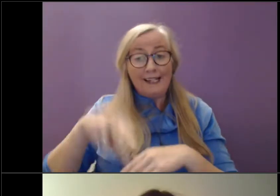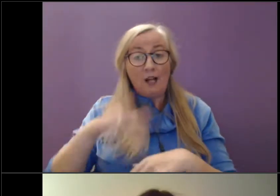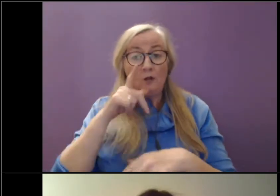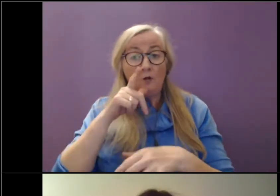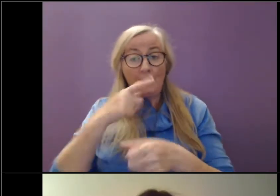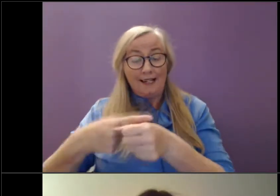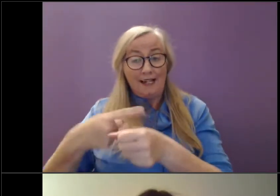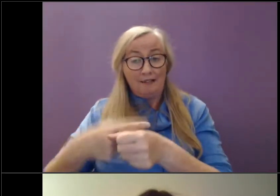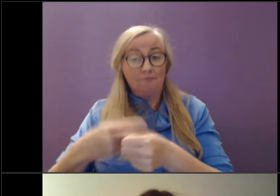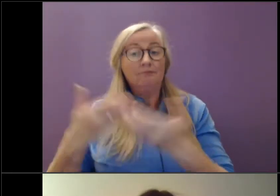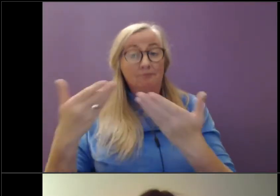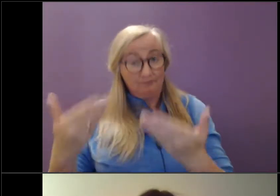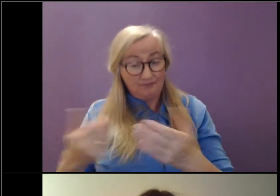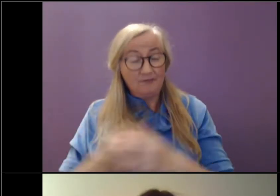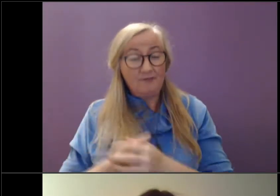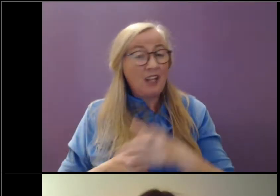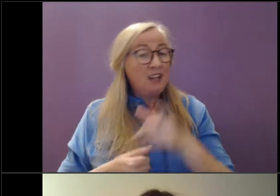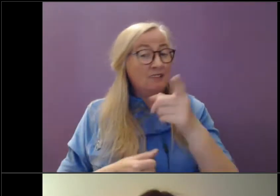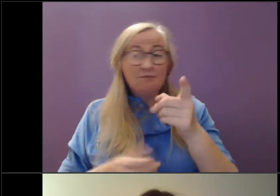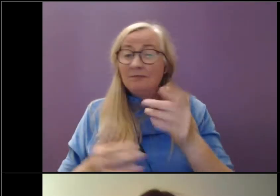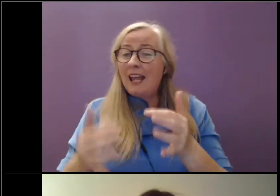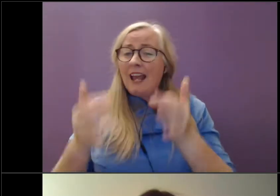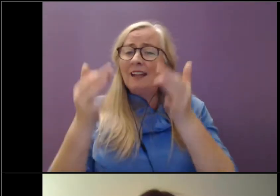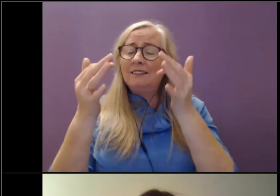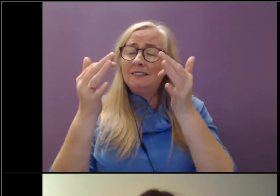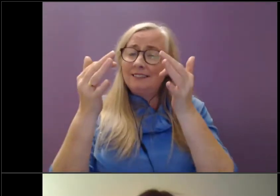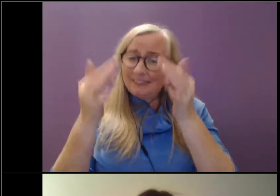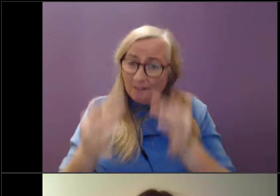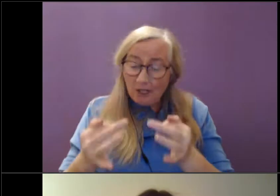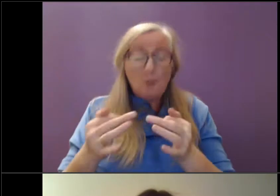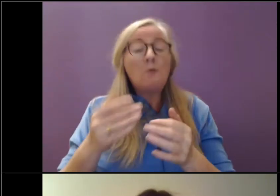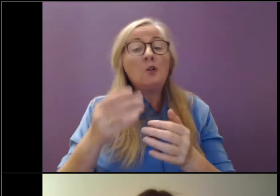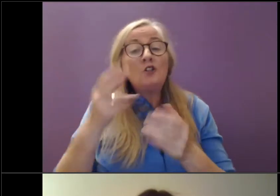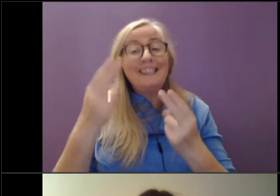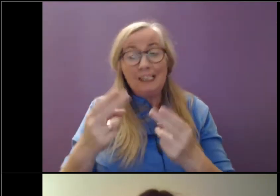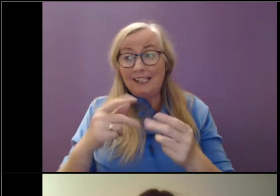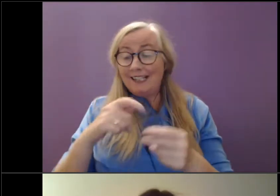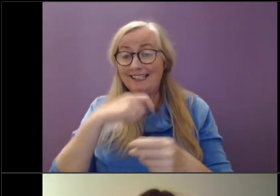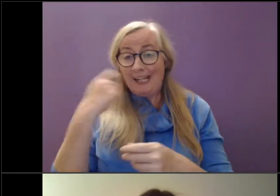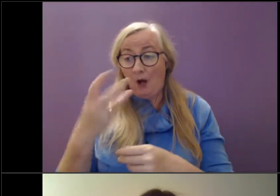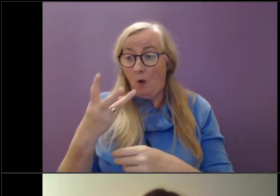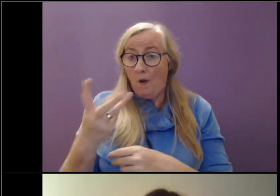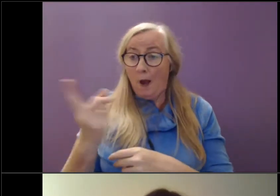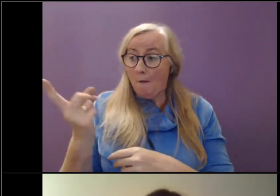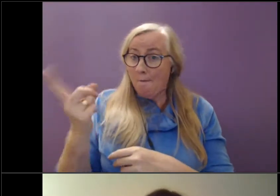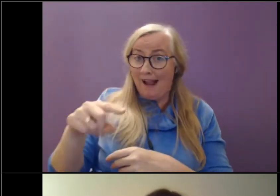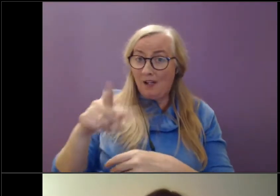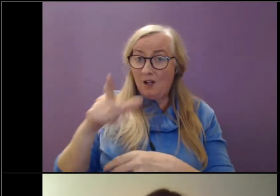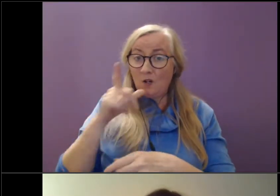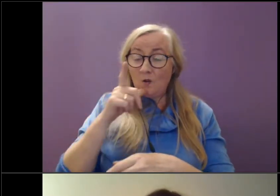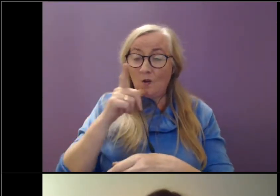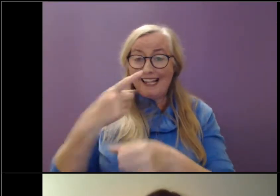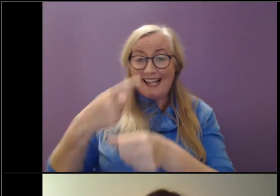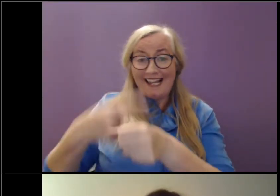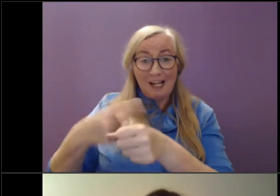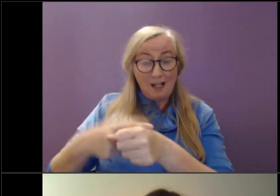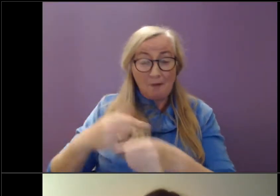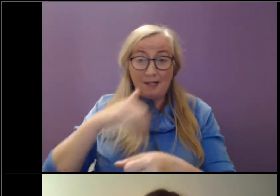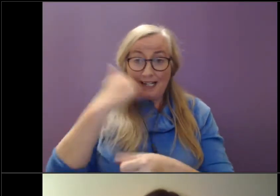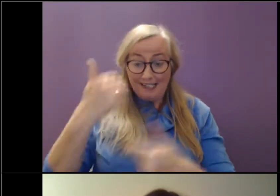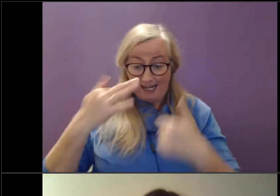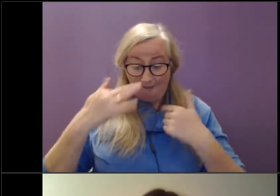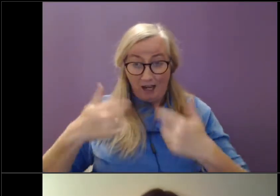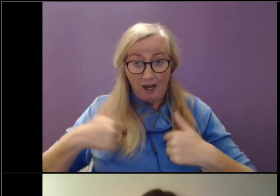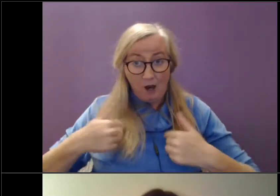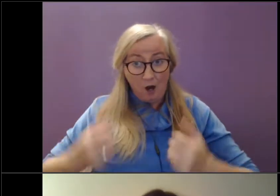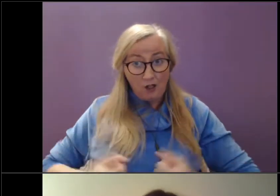Yeah, no, definitely it's that returning to it and talking it out then as well. But it's something so distressing for you that you don't have to